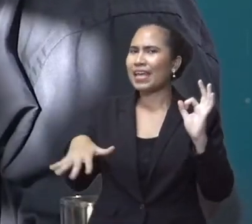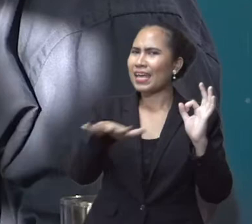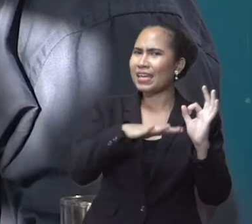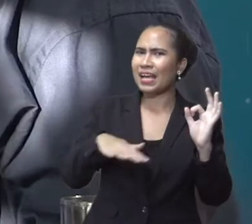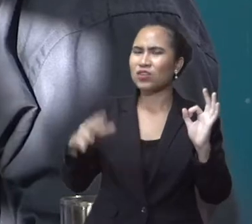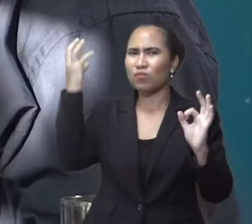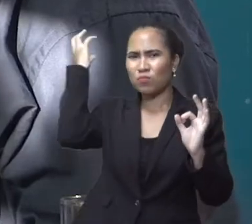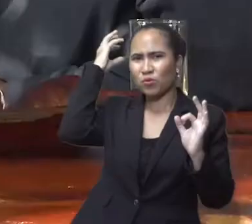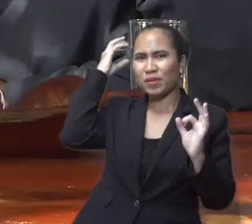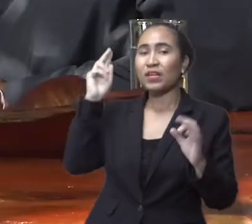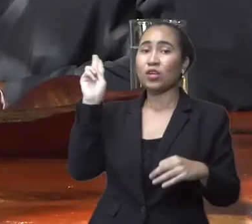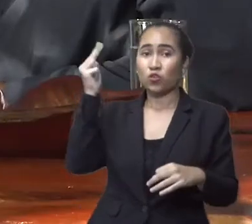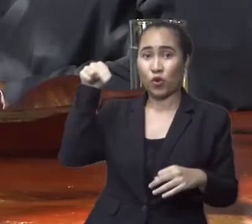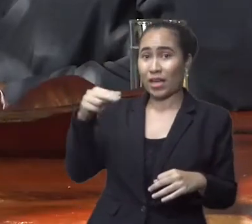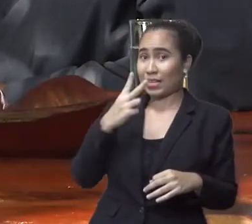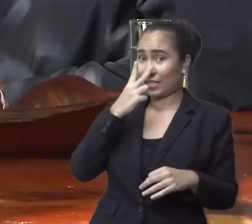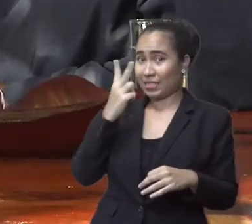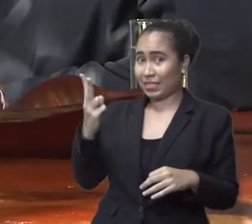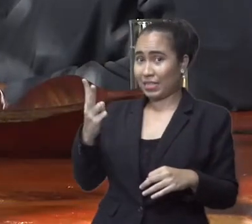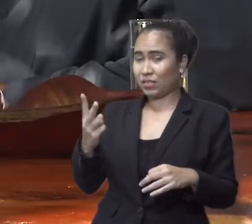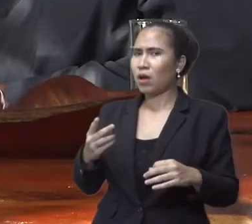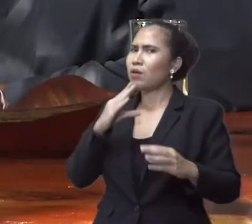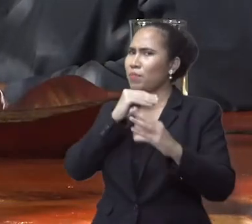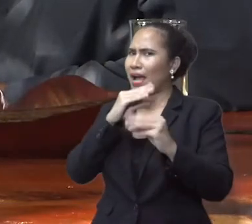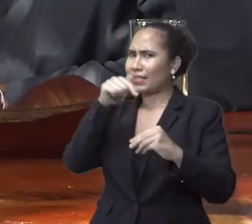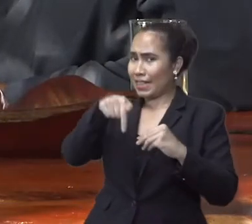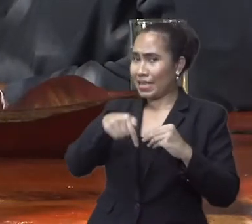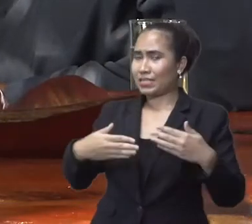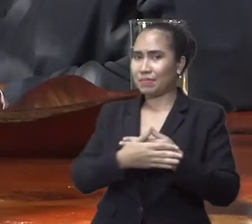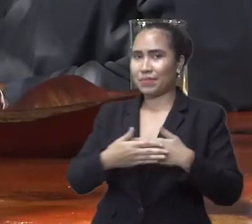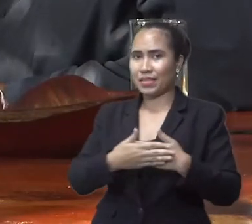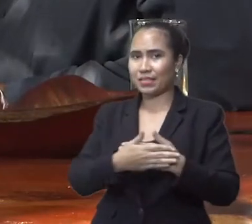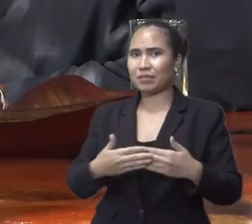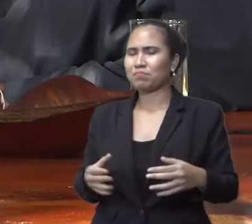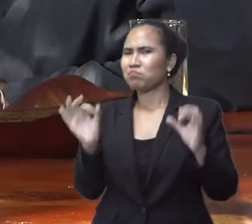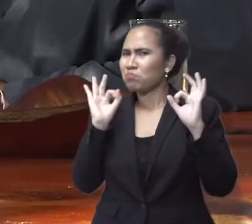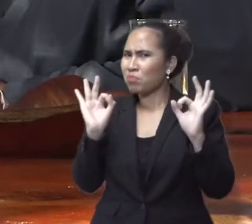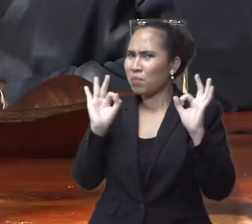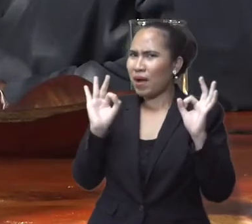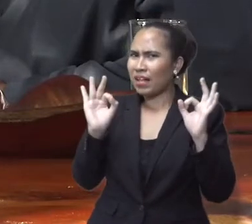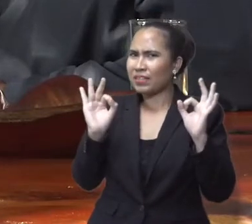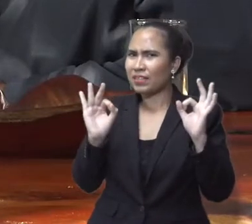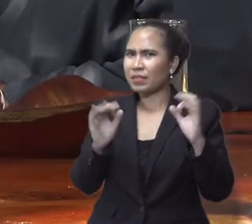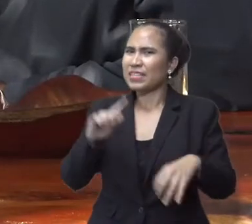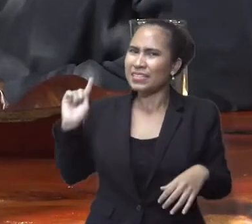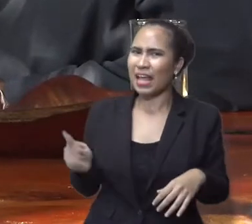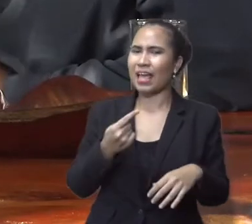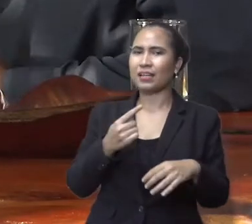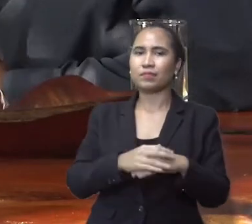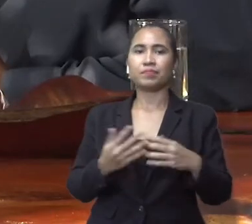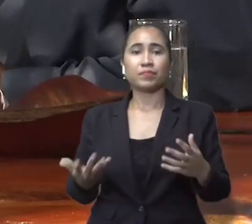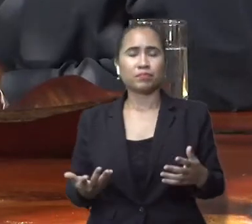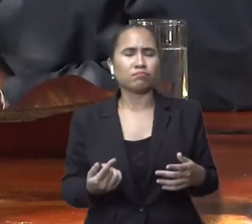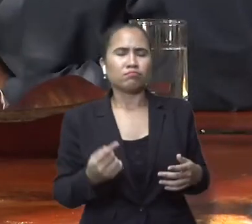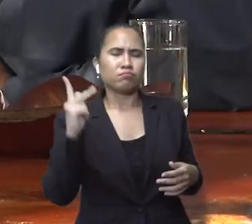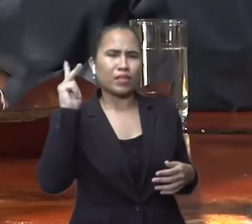areas that the UN would like to see addressed at this year's meeting with particular urgency? Well, of course,